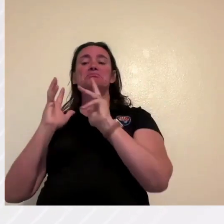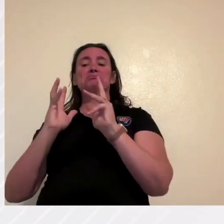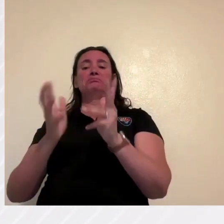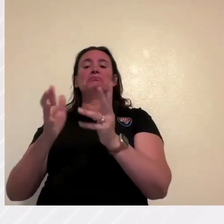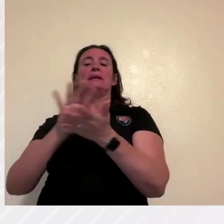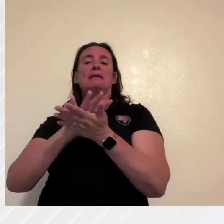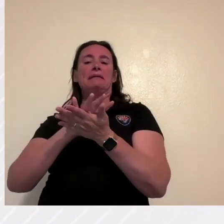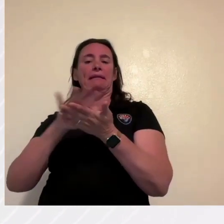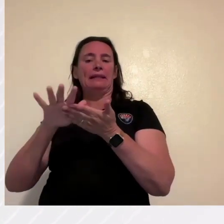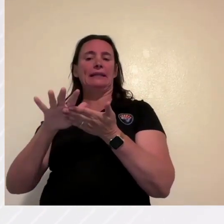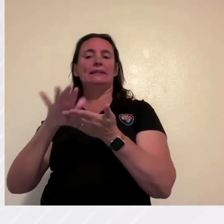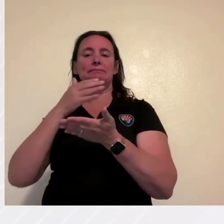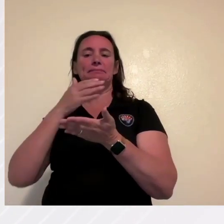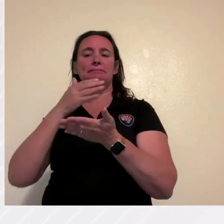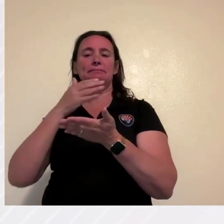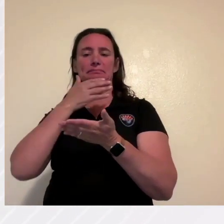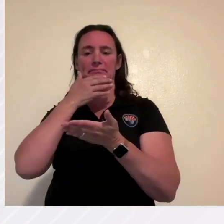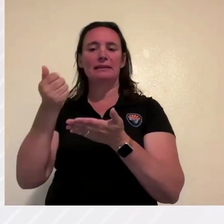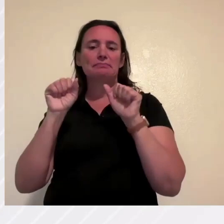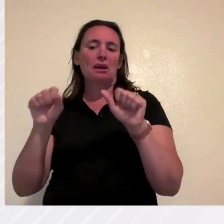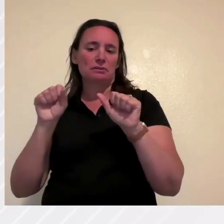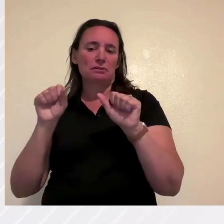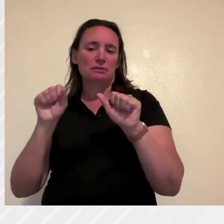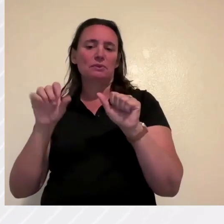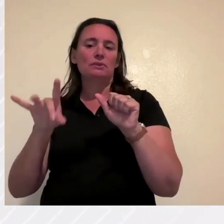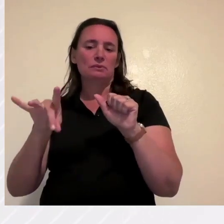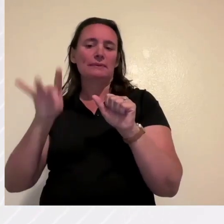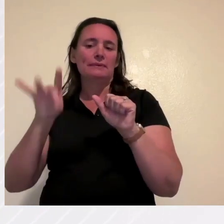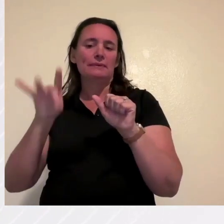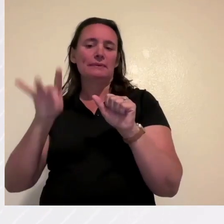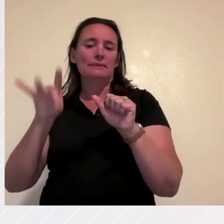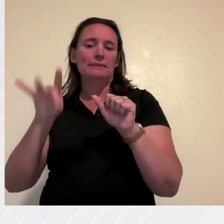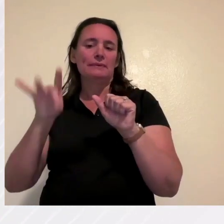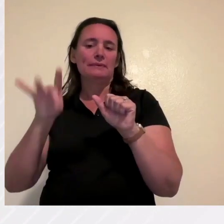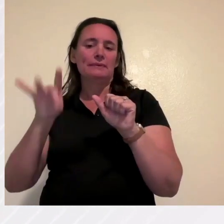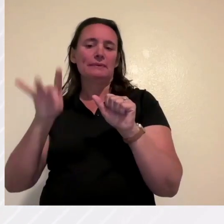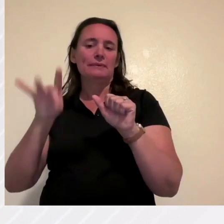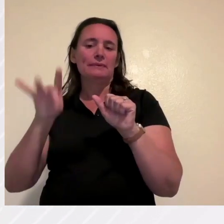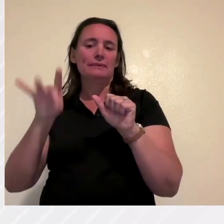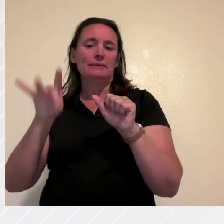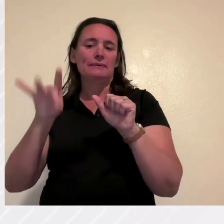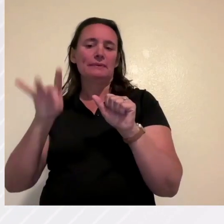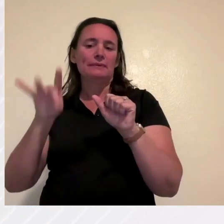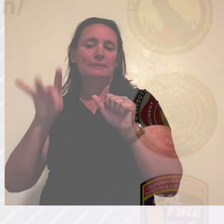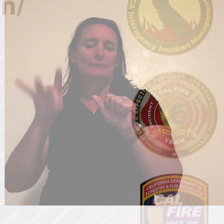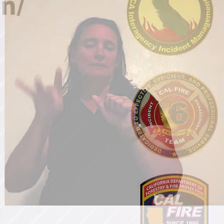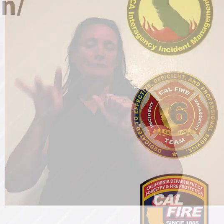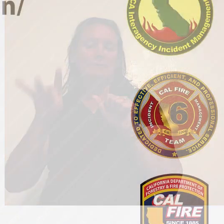possible as the way we found it. With that being said, that's the end of my report.